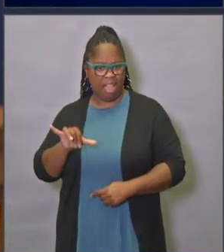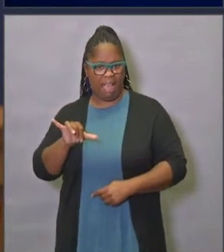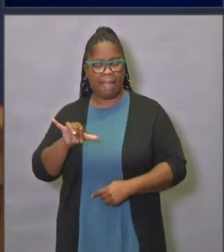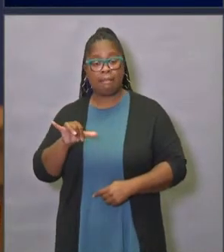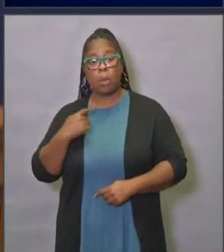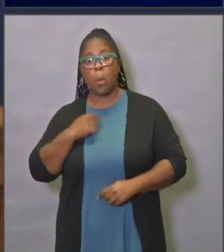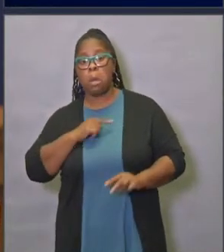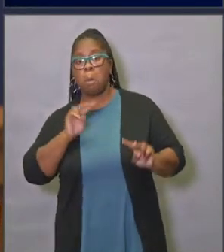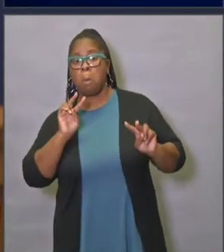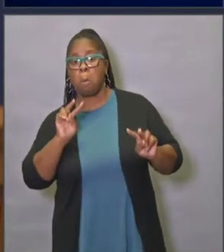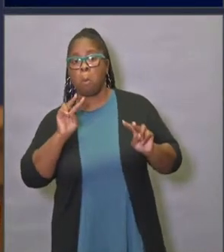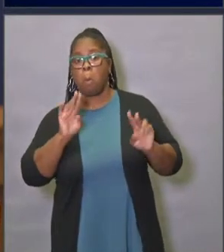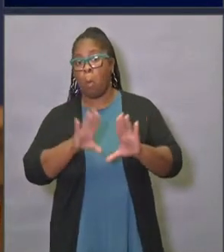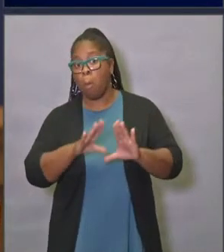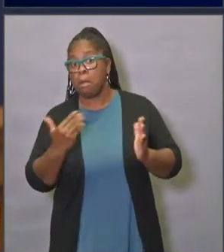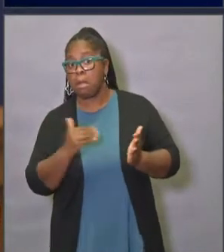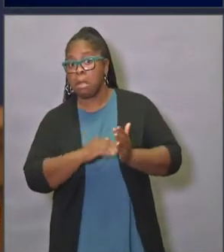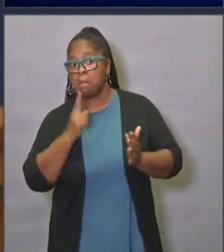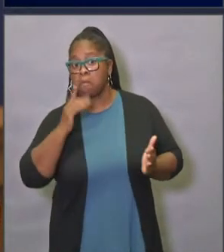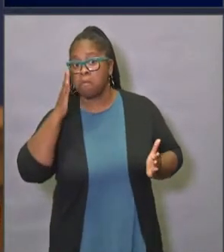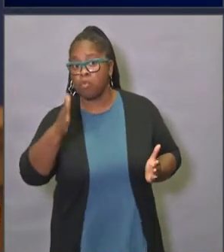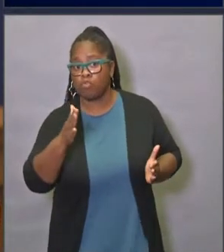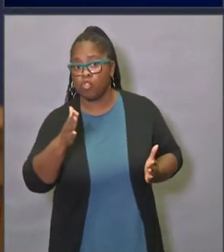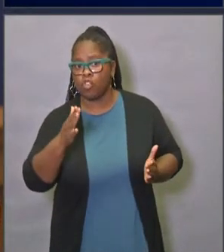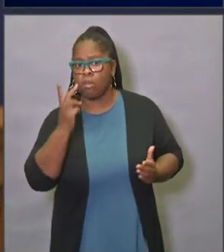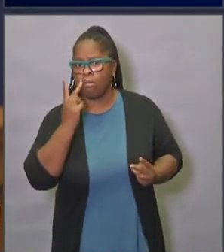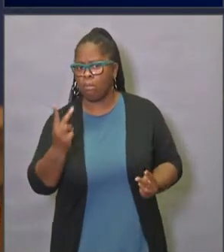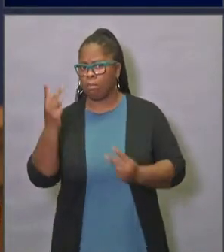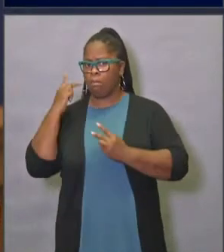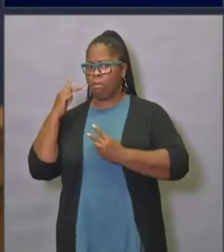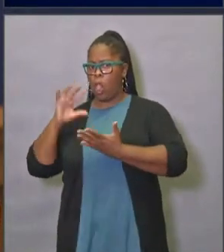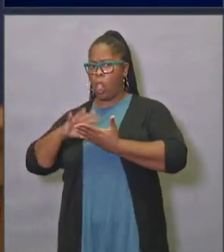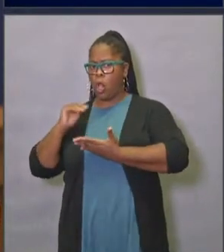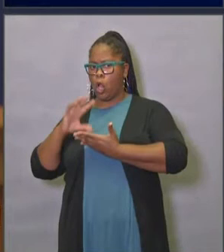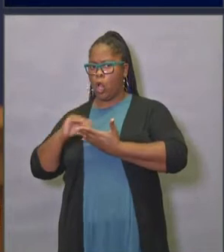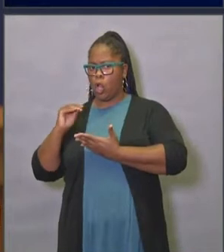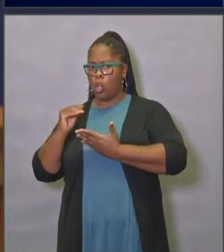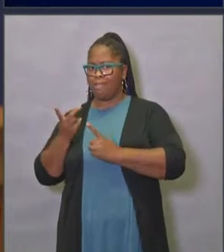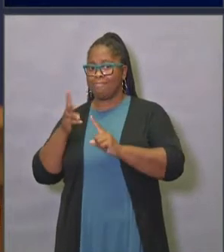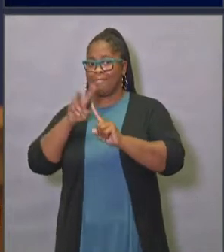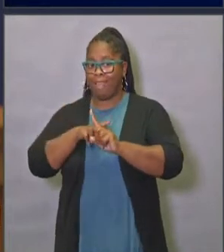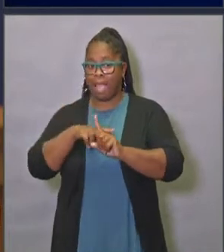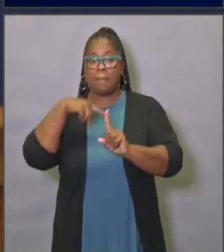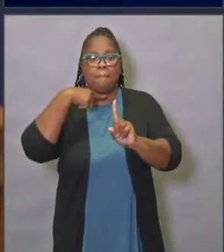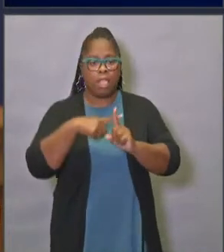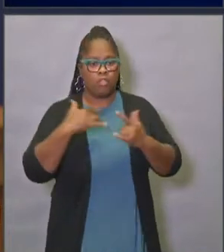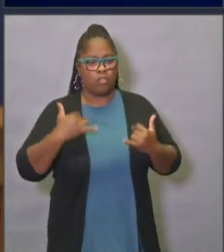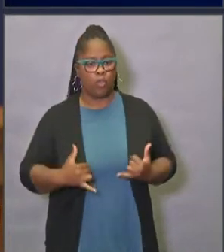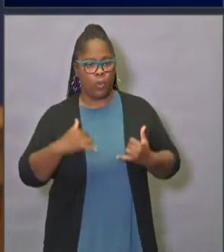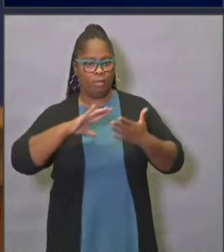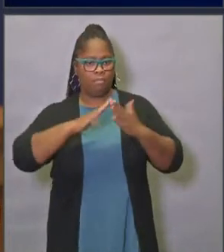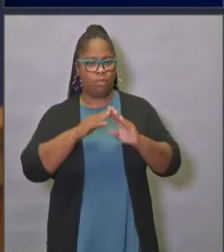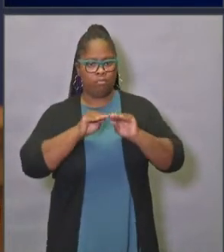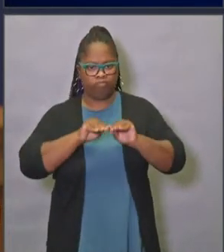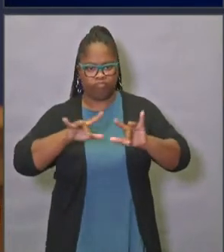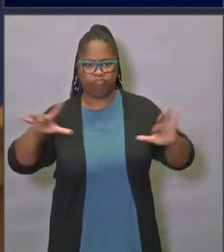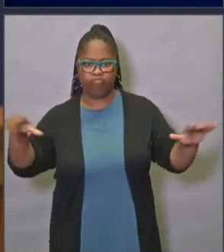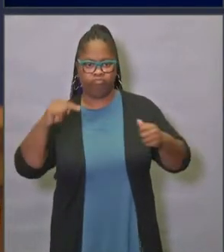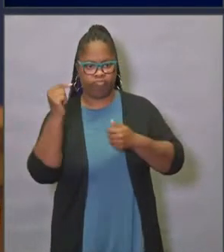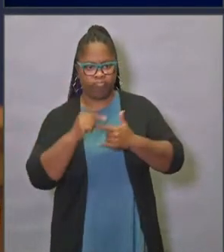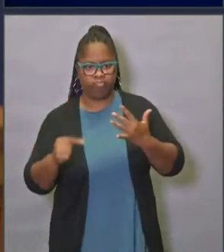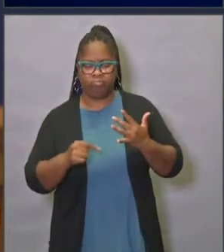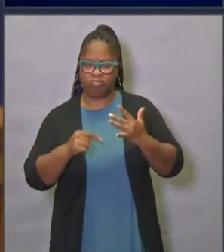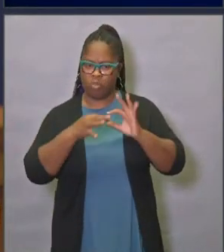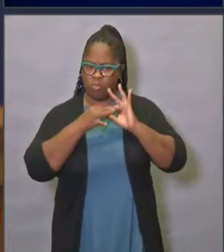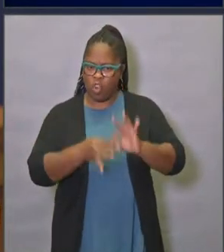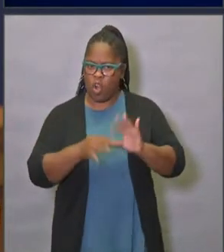going to use the lessons we learned from our past and the community transmission indicators to guide decisions regarding